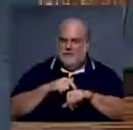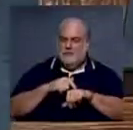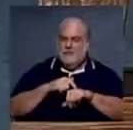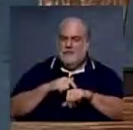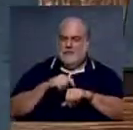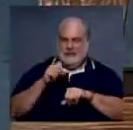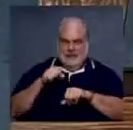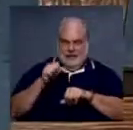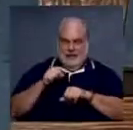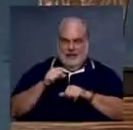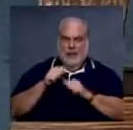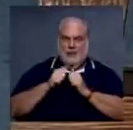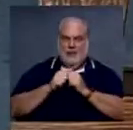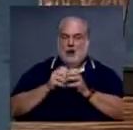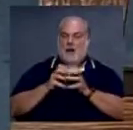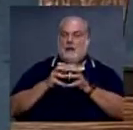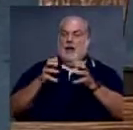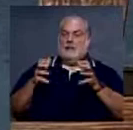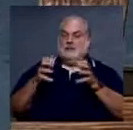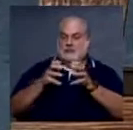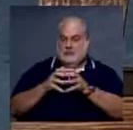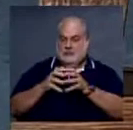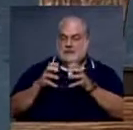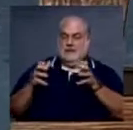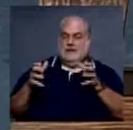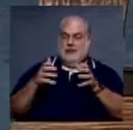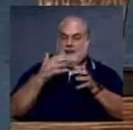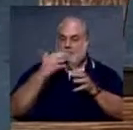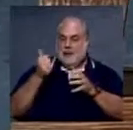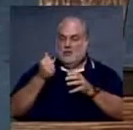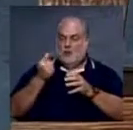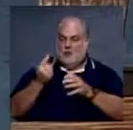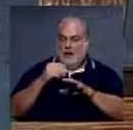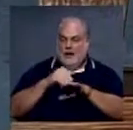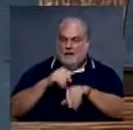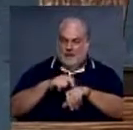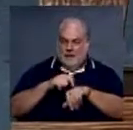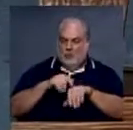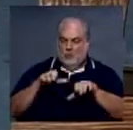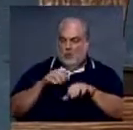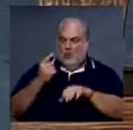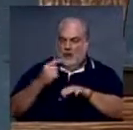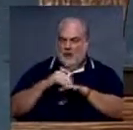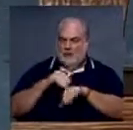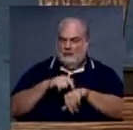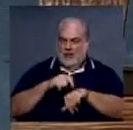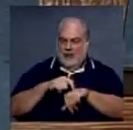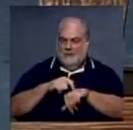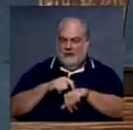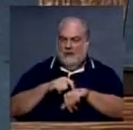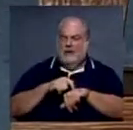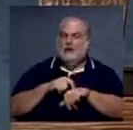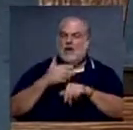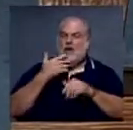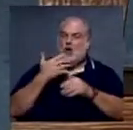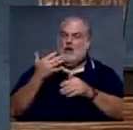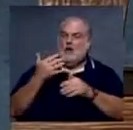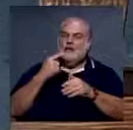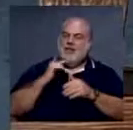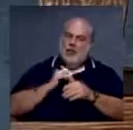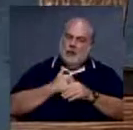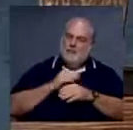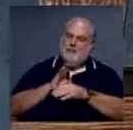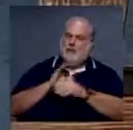45? It will all be based on volume. If we do find that it's best for dogs to go out one at a time, then we'll do that. The glory of it is our business, and